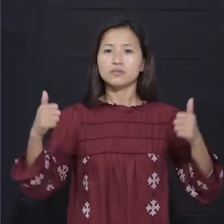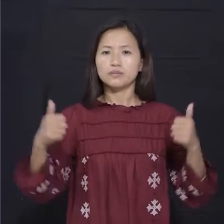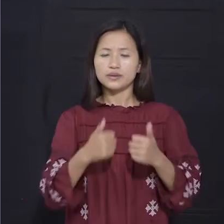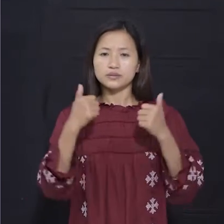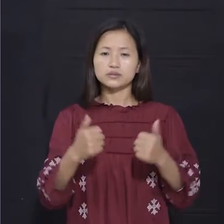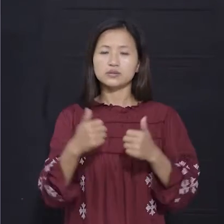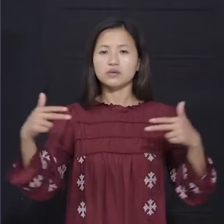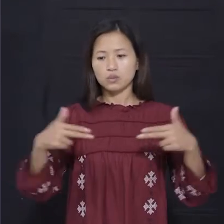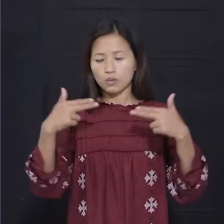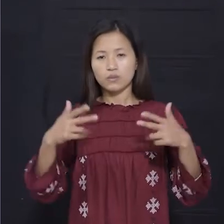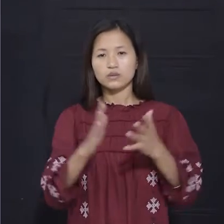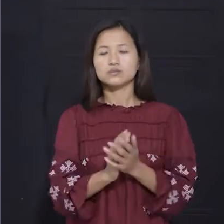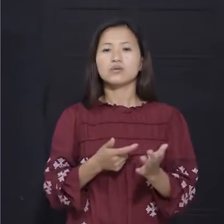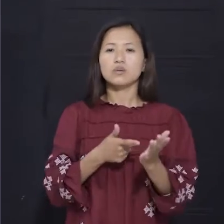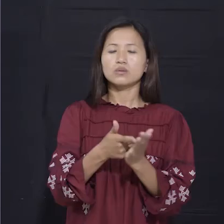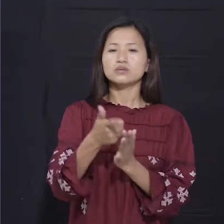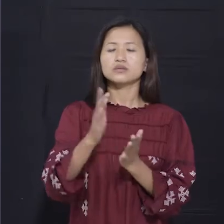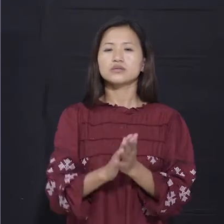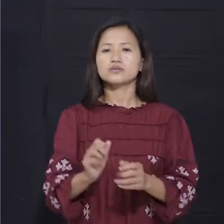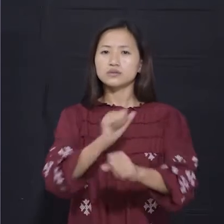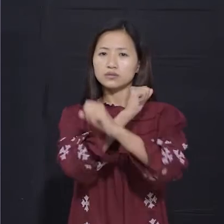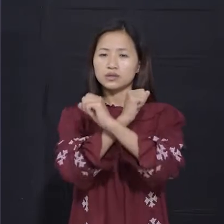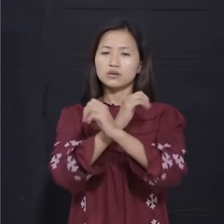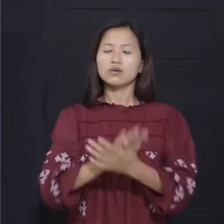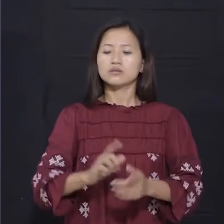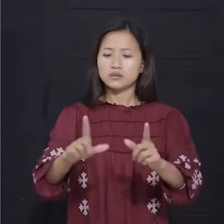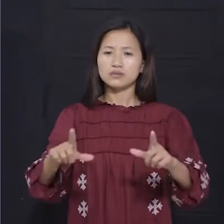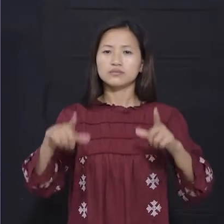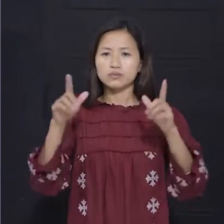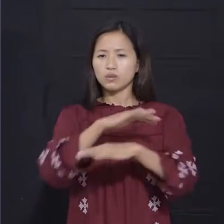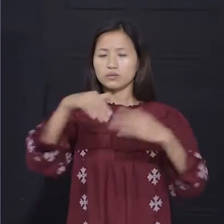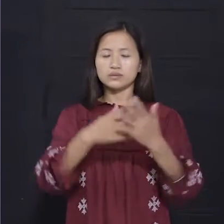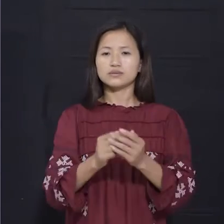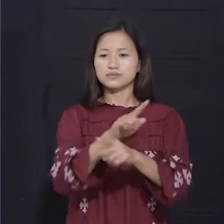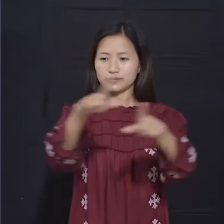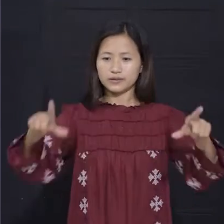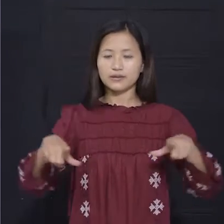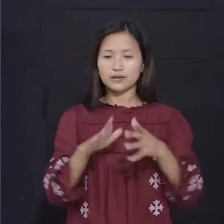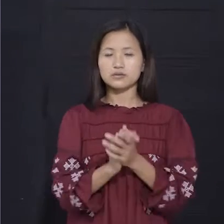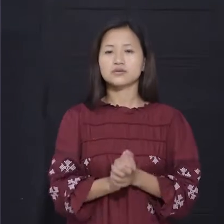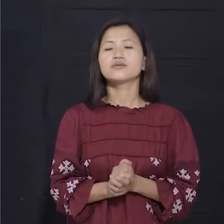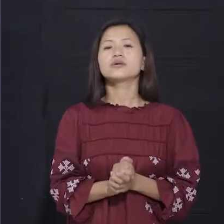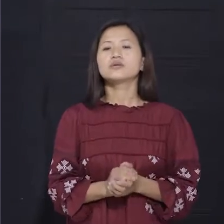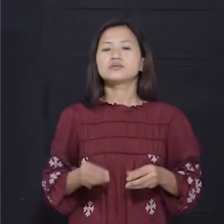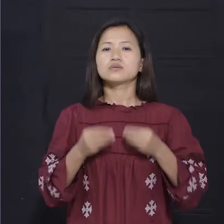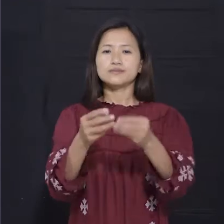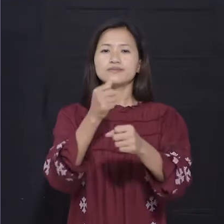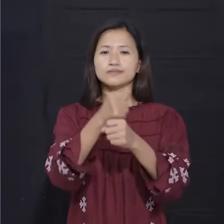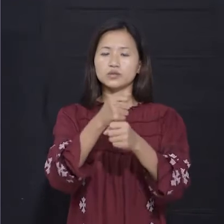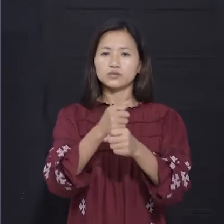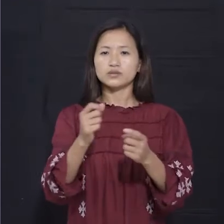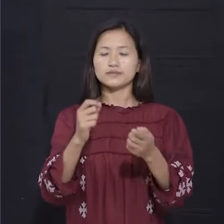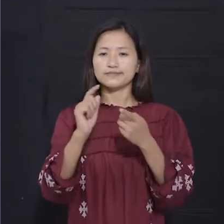those rulers had to surrender all their lands and properties to these great rulers, the Gupta dynasty, all right. So